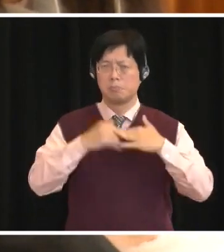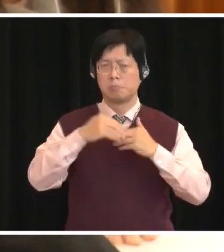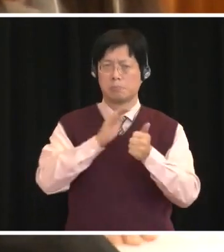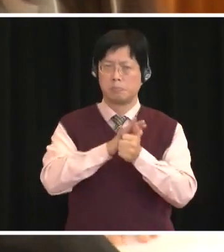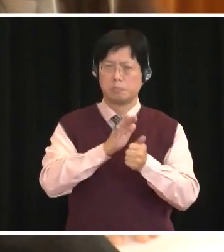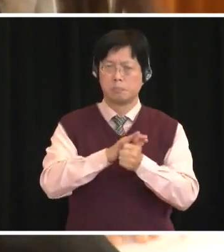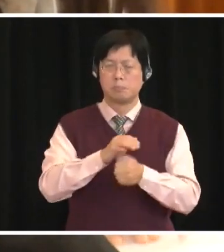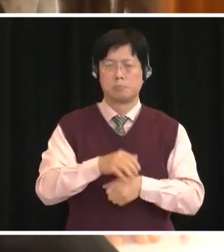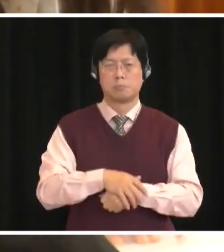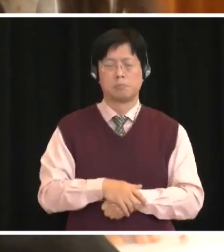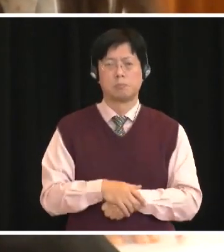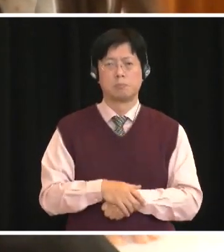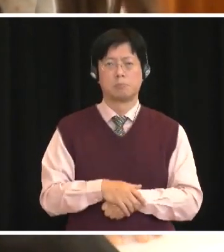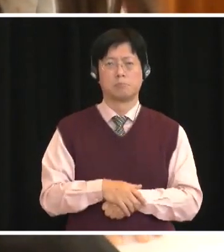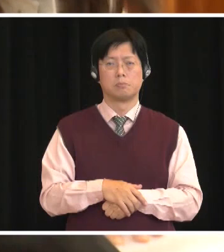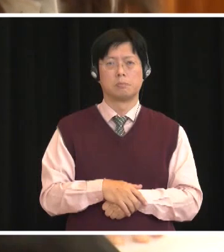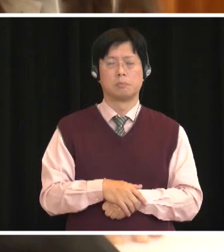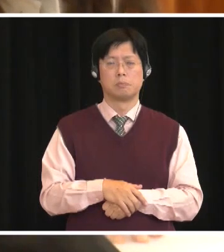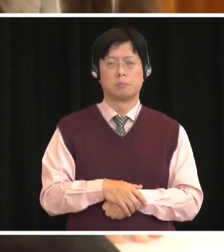a